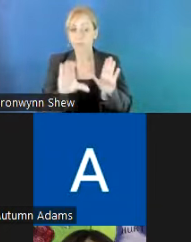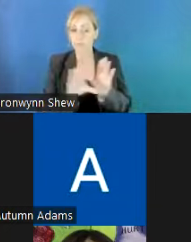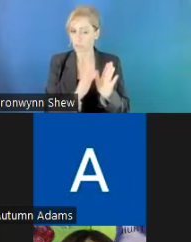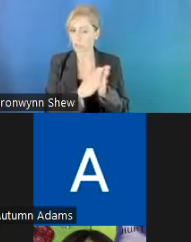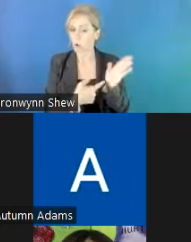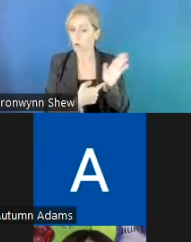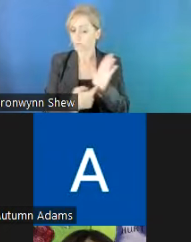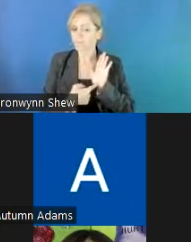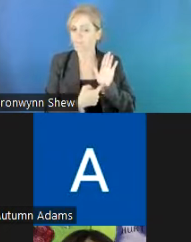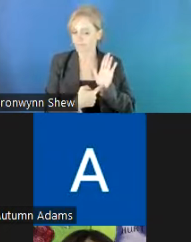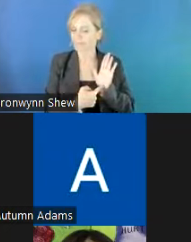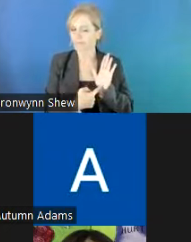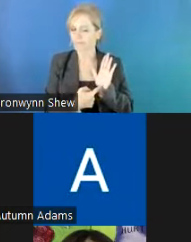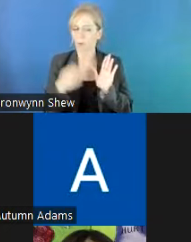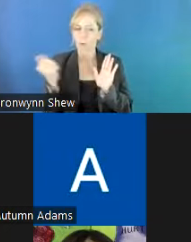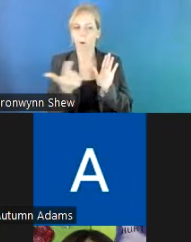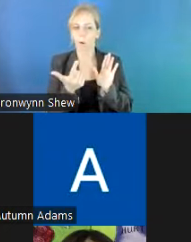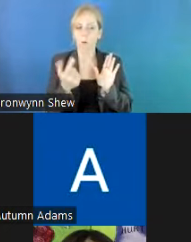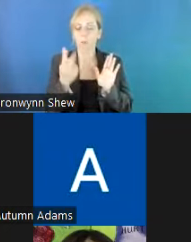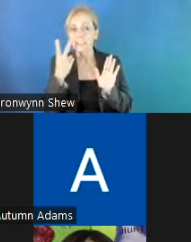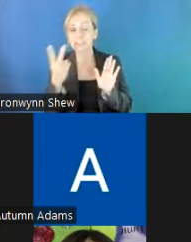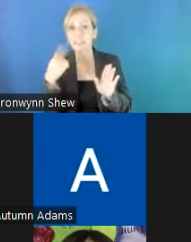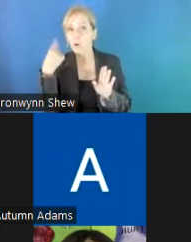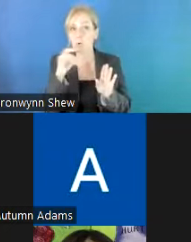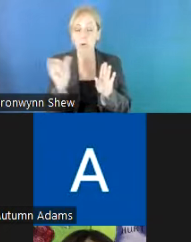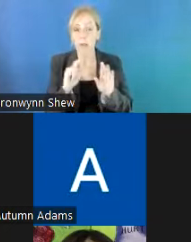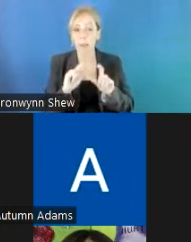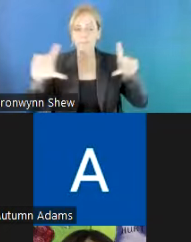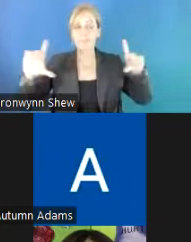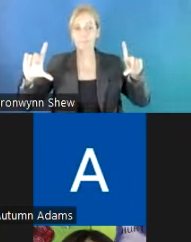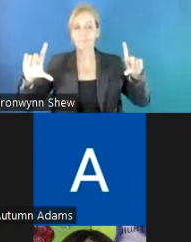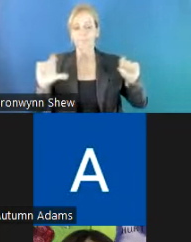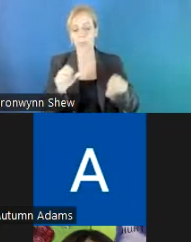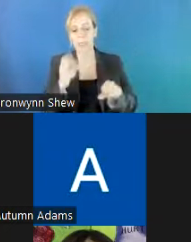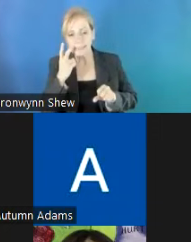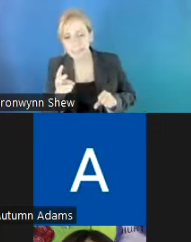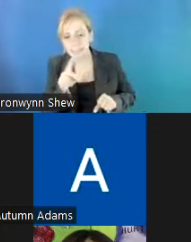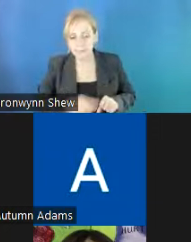of that information. It doesn't answer everything, but it is a temporary tool to use in